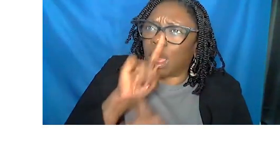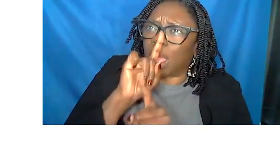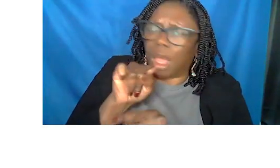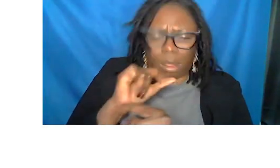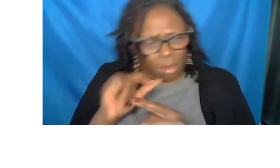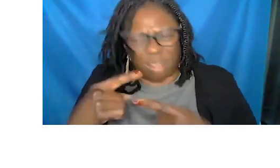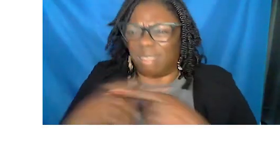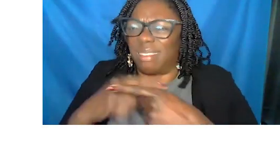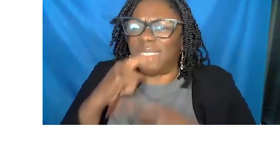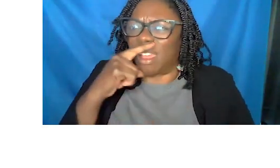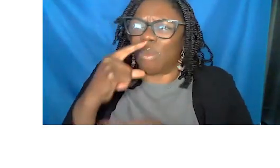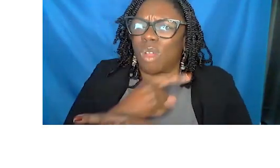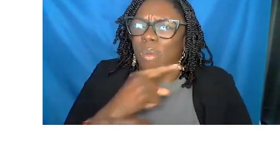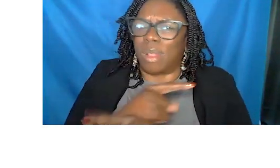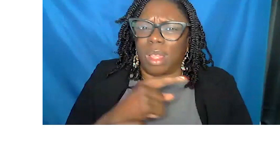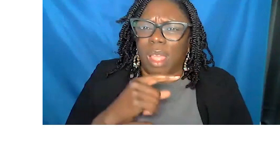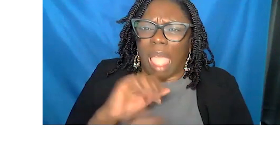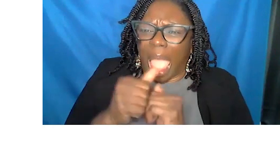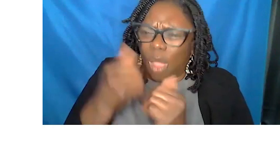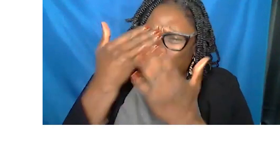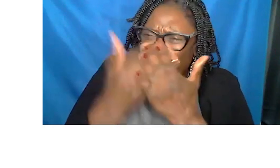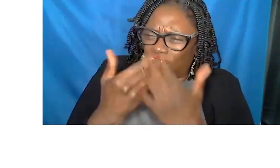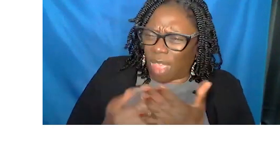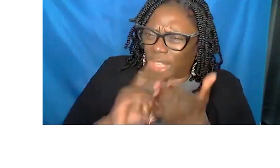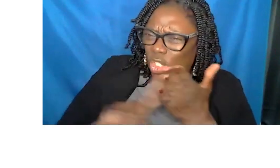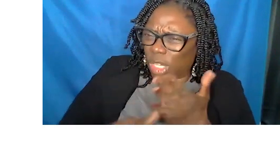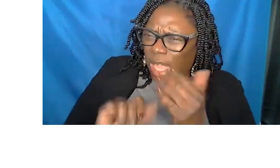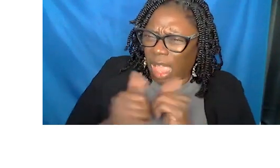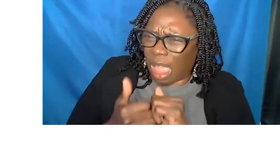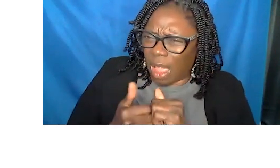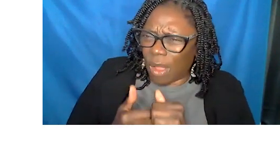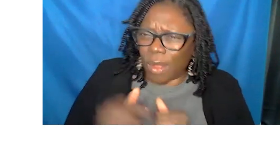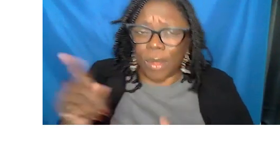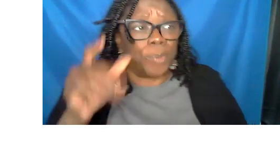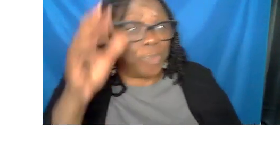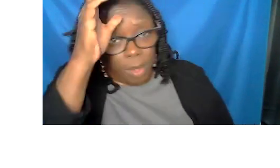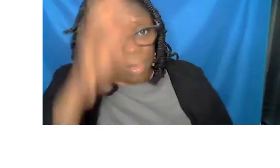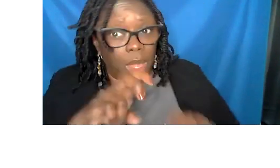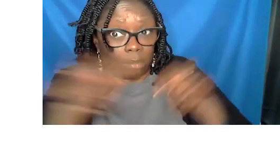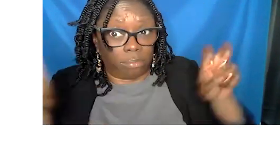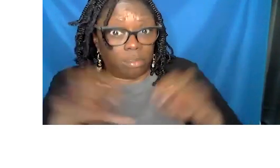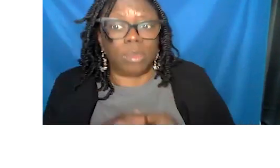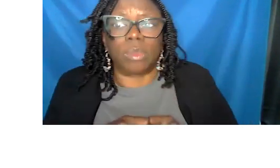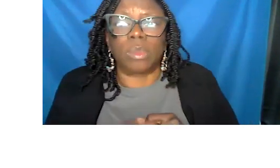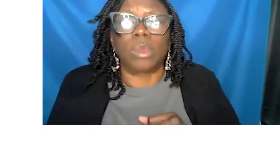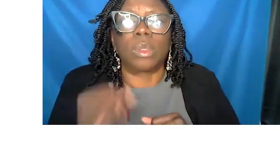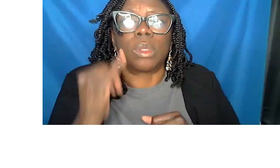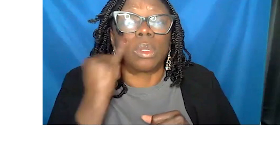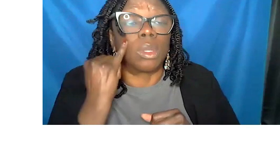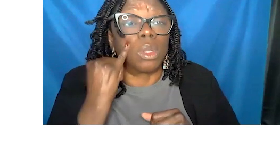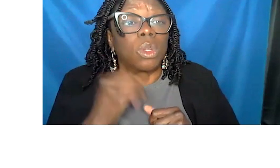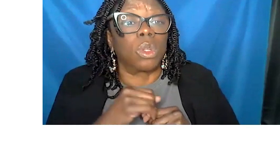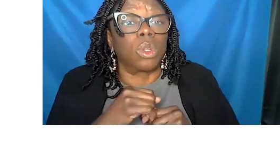of this, is fact checking it, which isn't so easy, Well, go to that. I mean, if you were to throw in the contract,